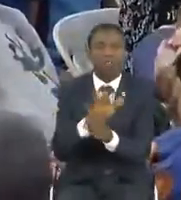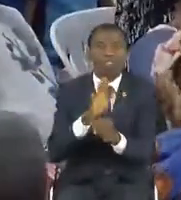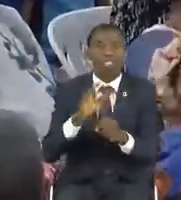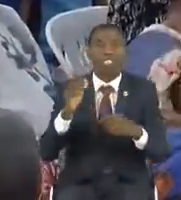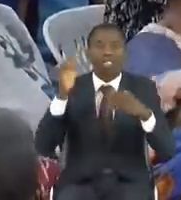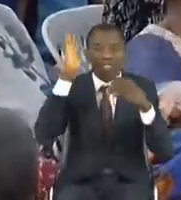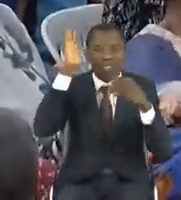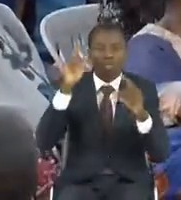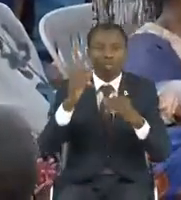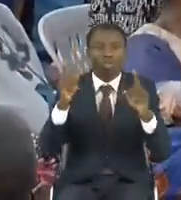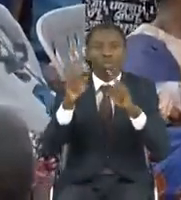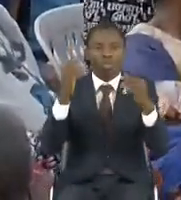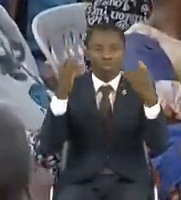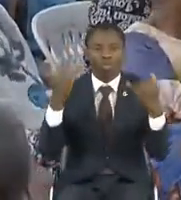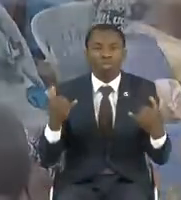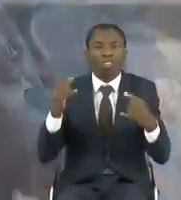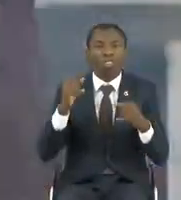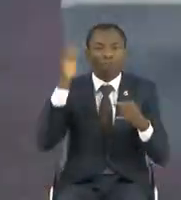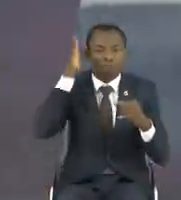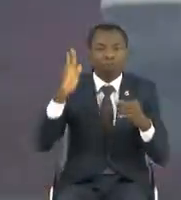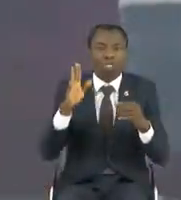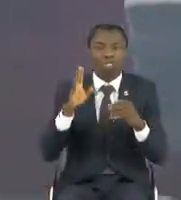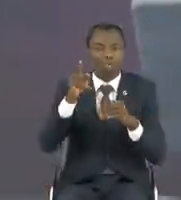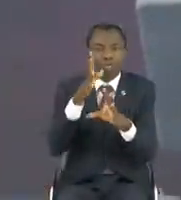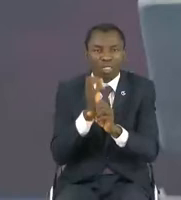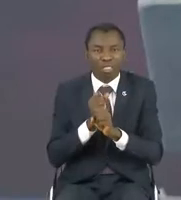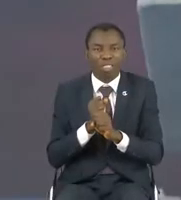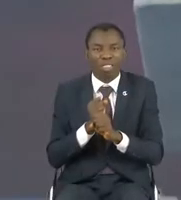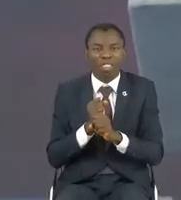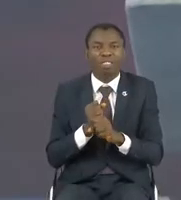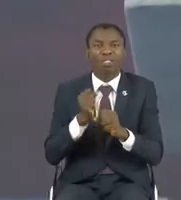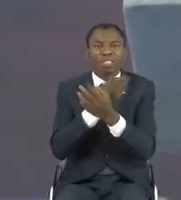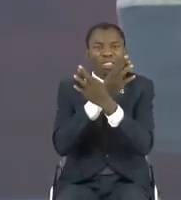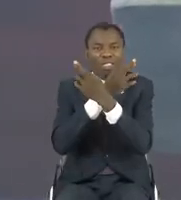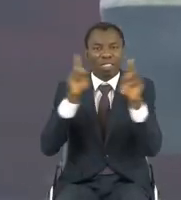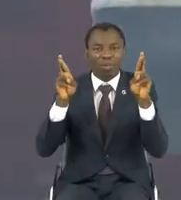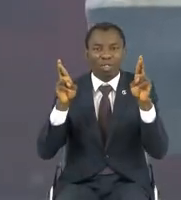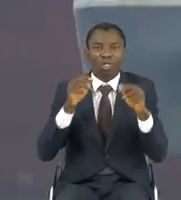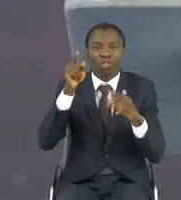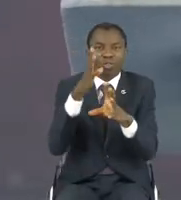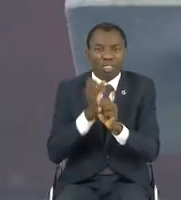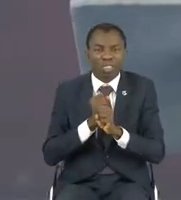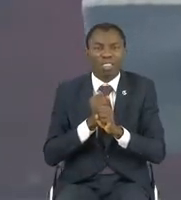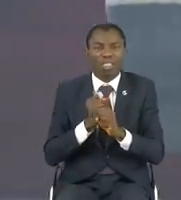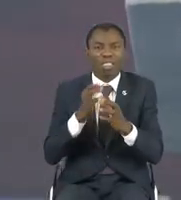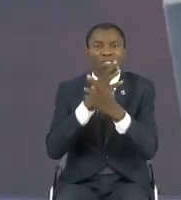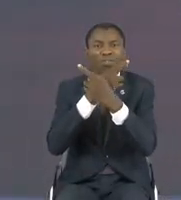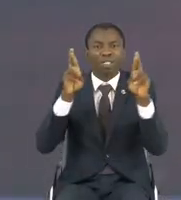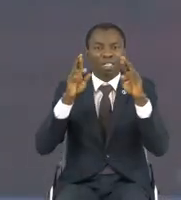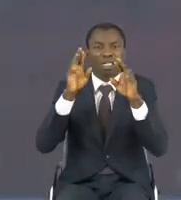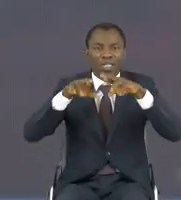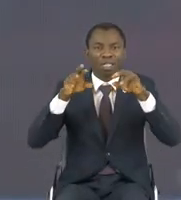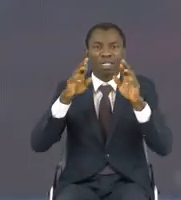You receive salvation. You receive redemption. You receive revelation before you